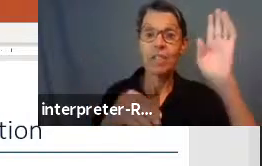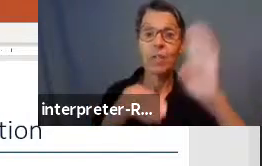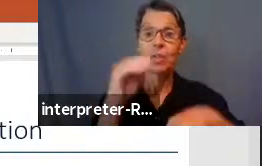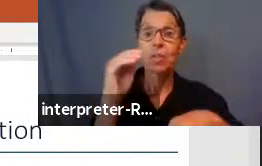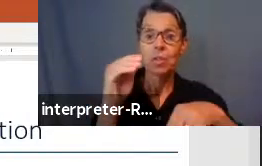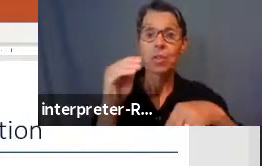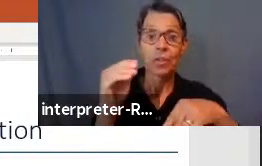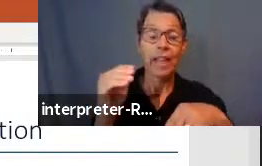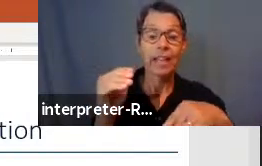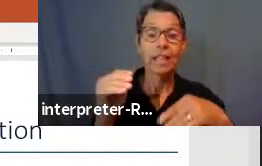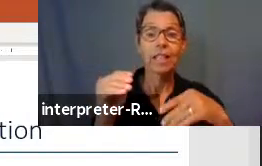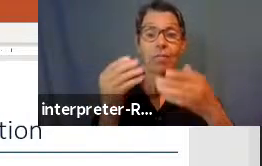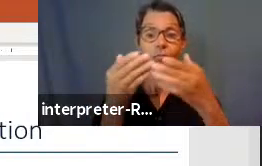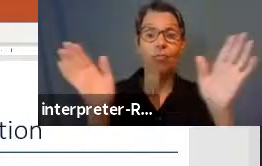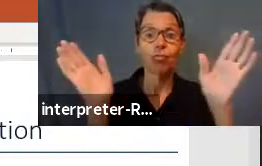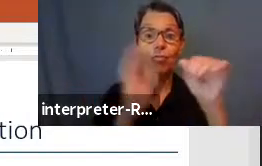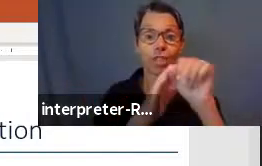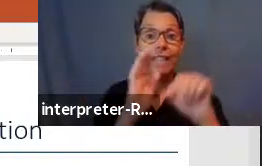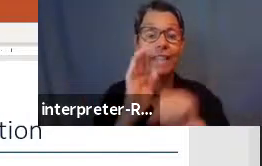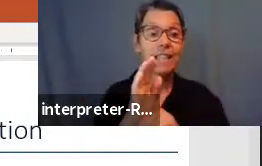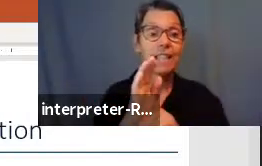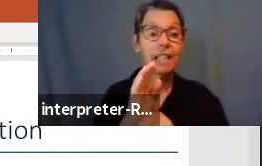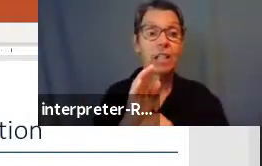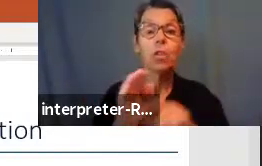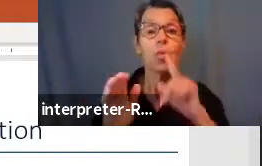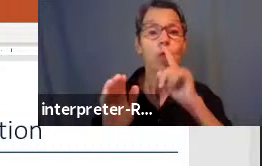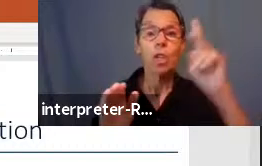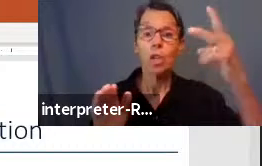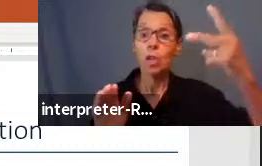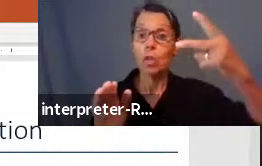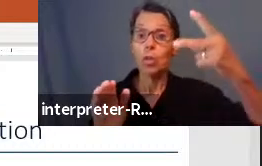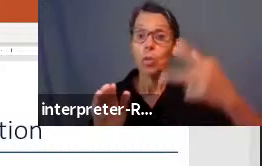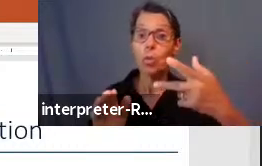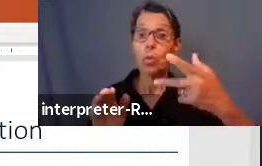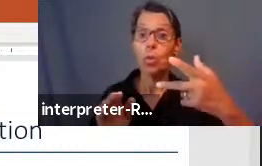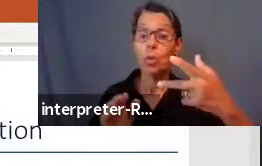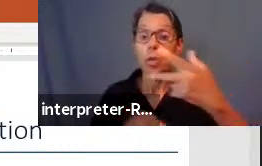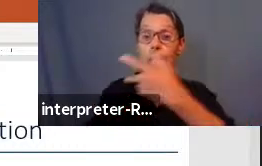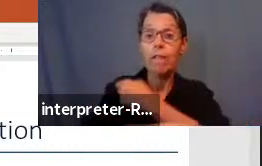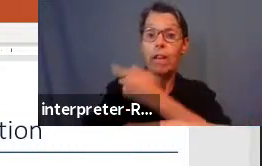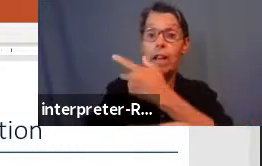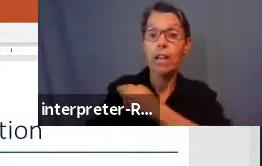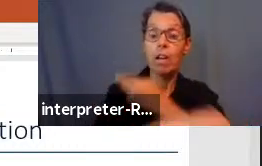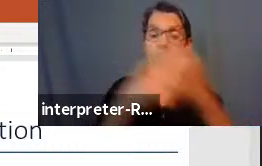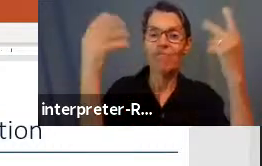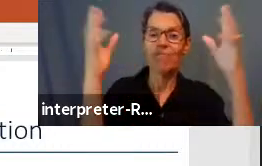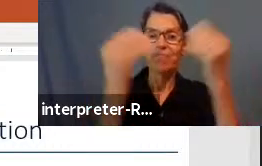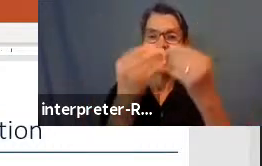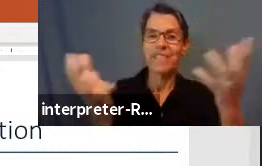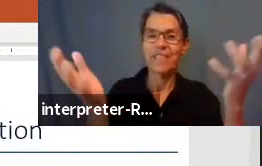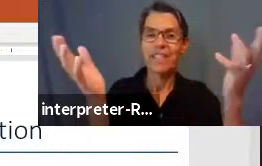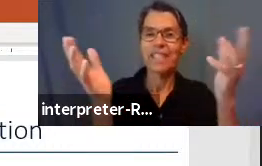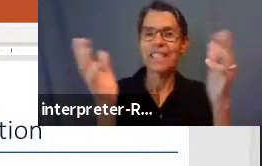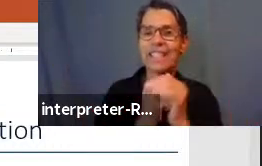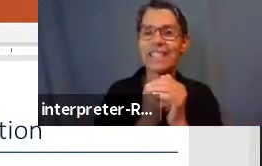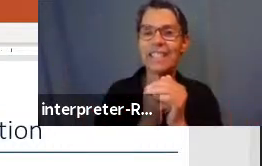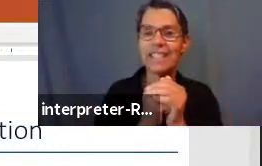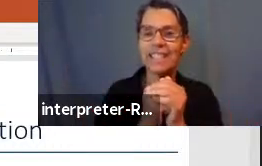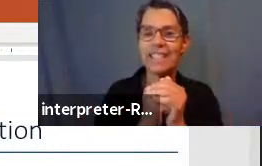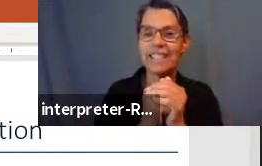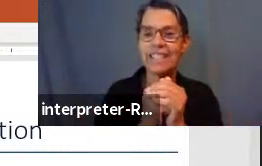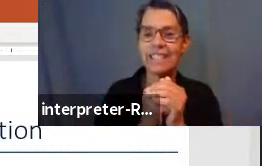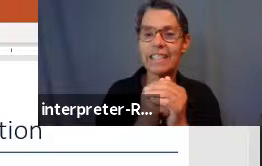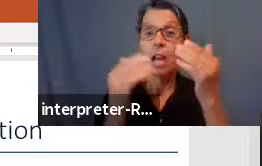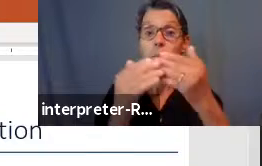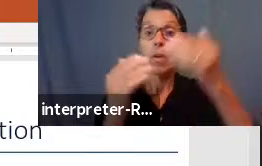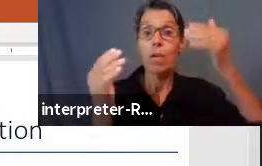a whole. So actually 2/3 of the doses of vaccine had already been given to Native Americans before